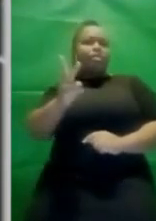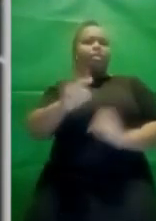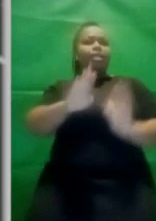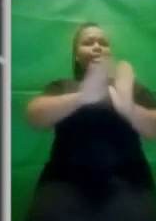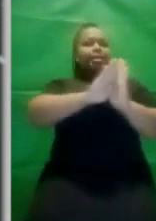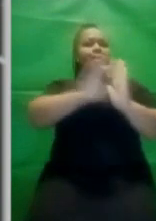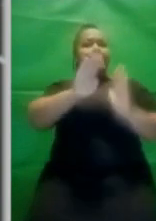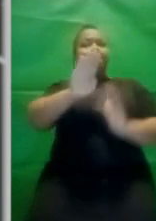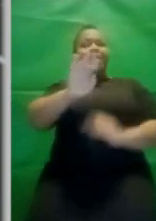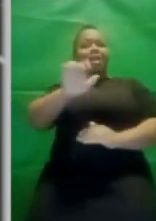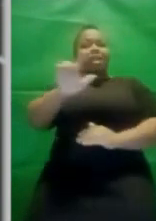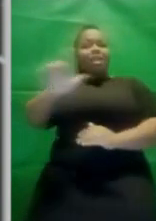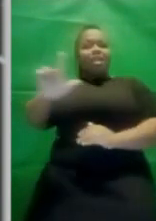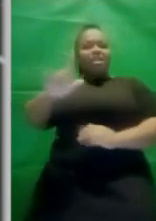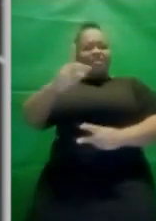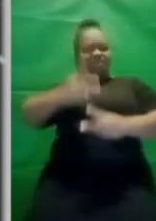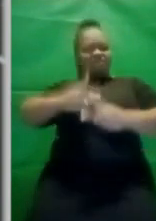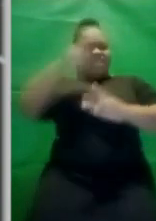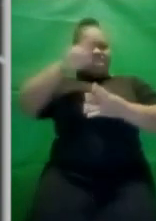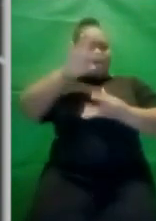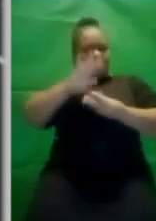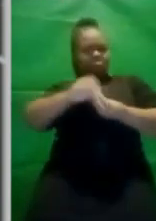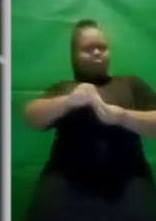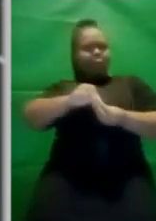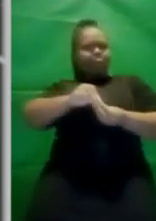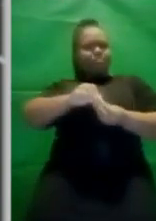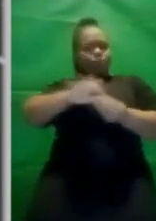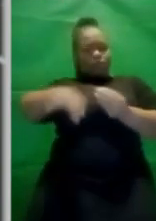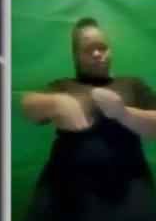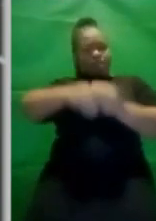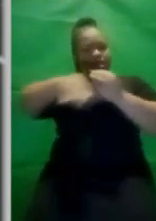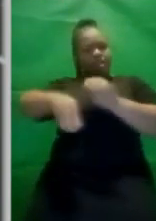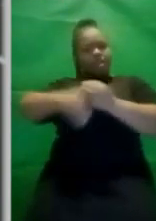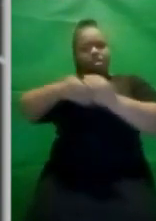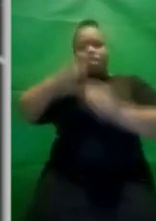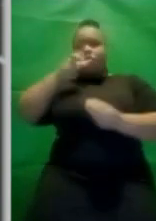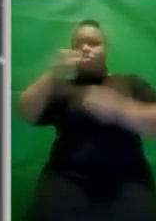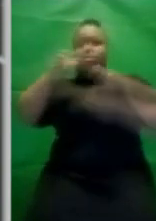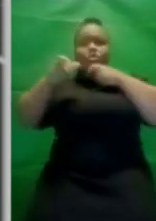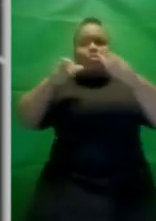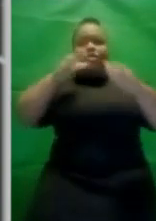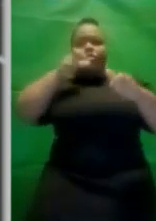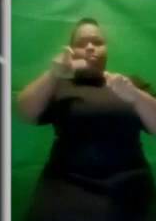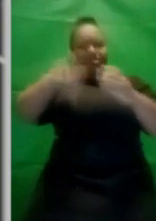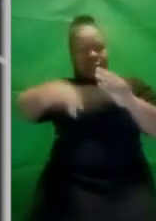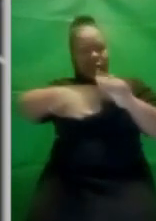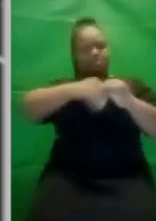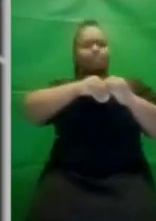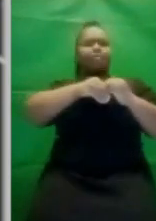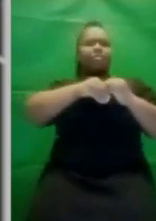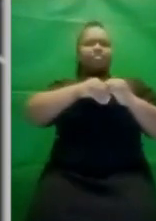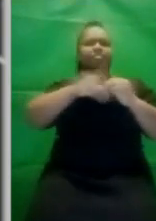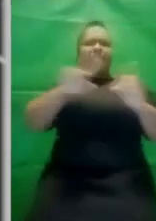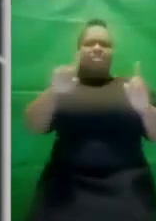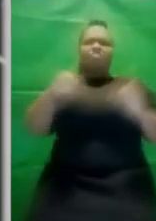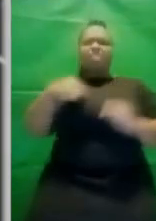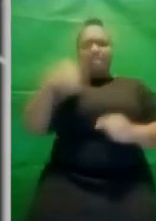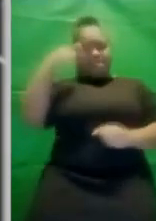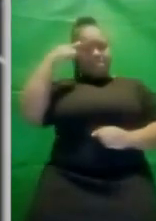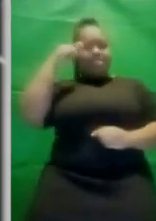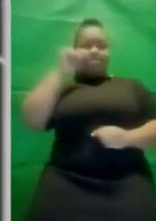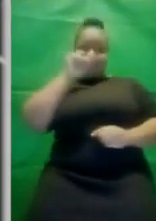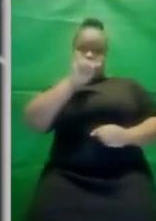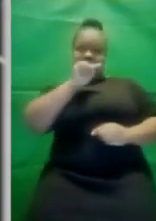the inclusions that is in there. But I would believe that it does include the private sector also,